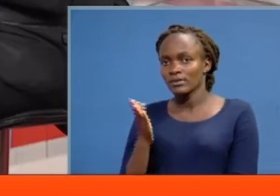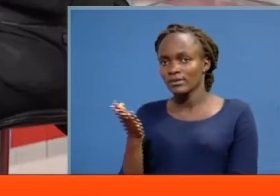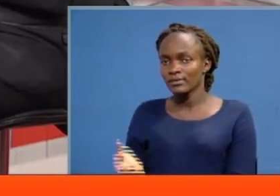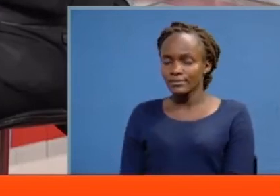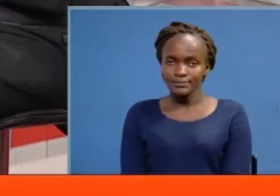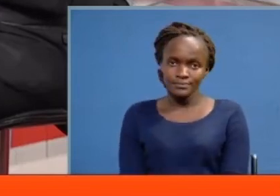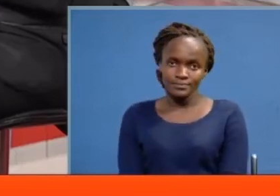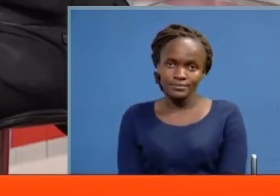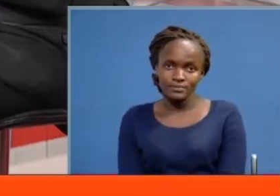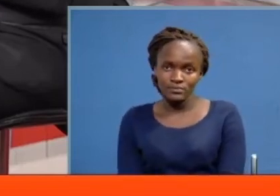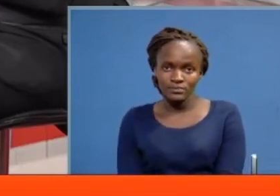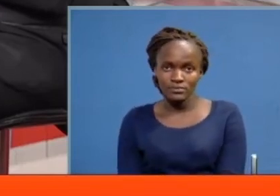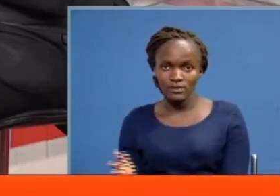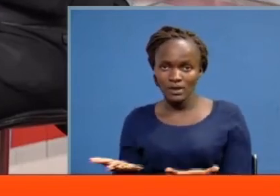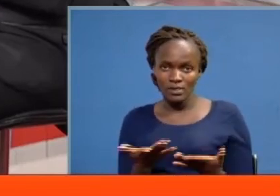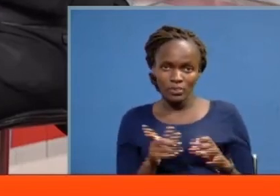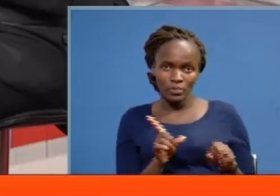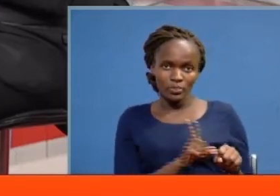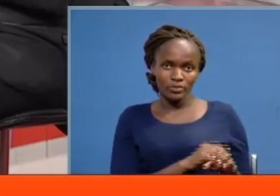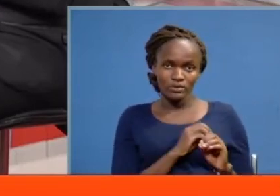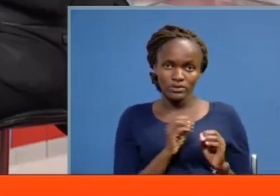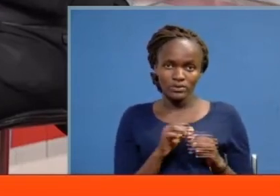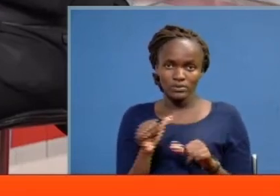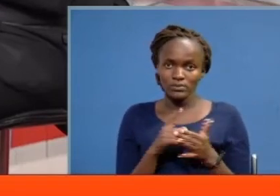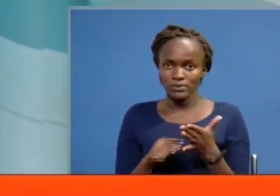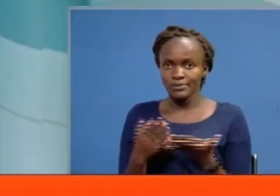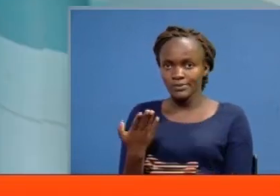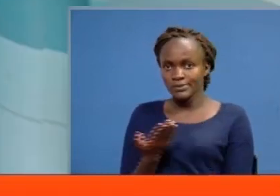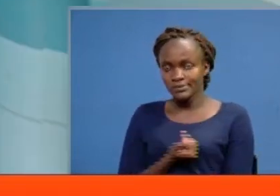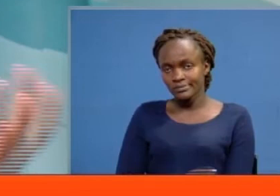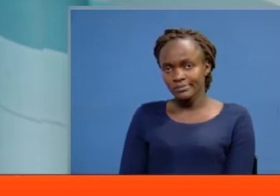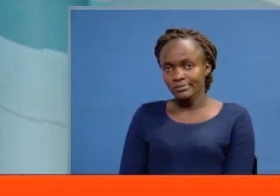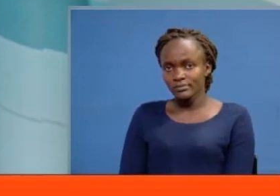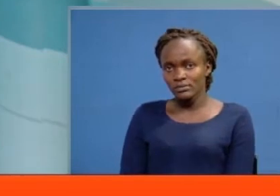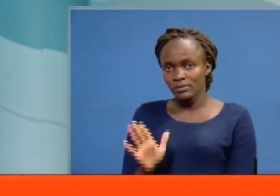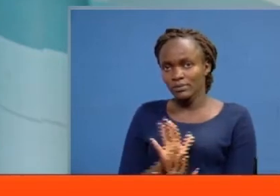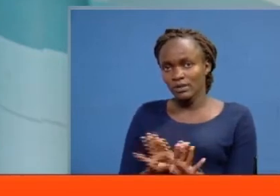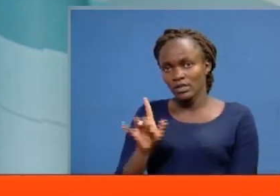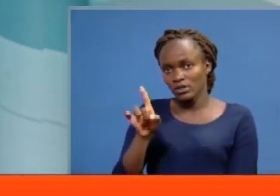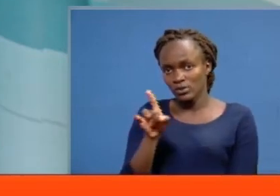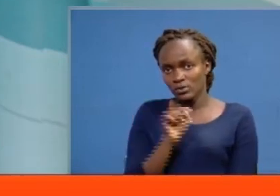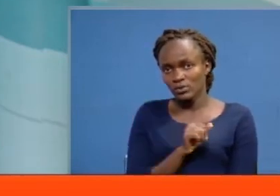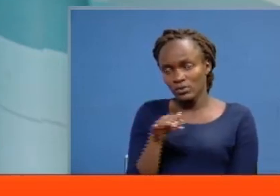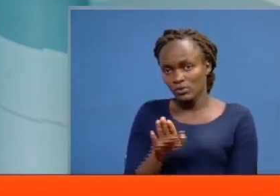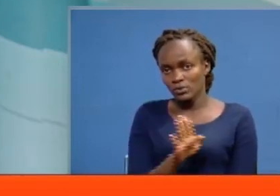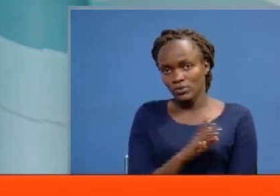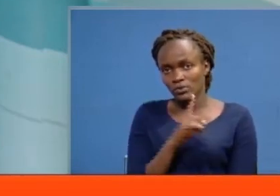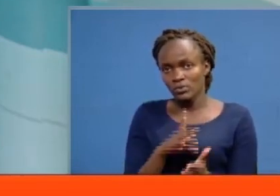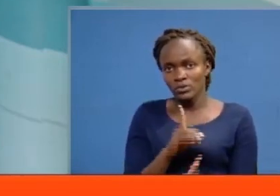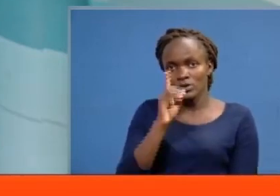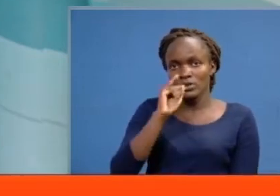Well, it's not about how long. It's basically about your plan. At Digitech Brands,